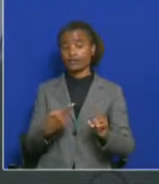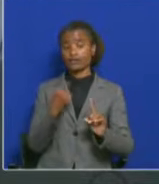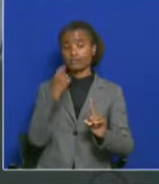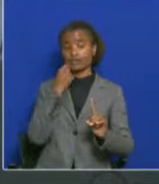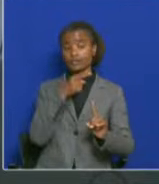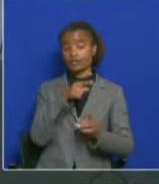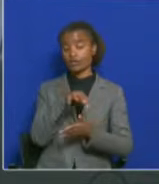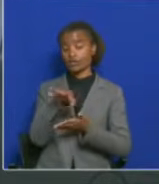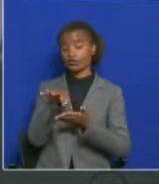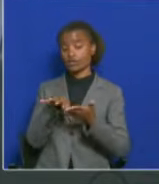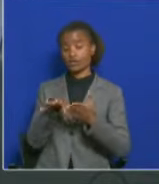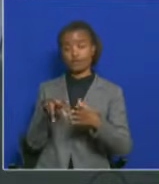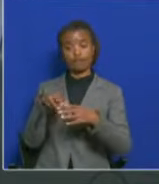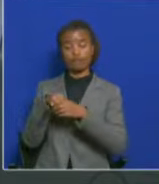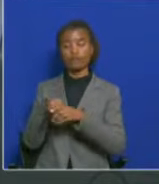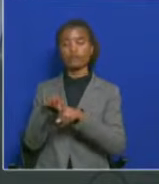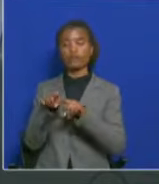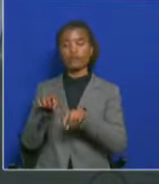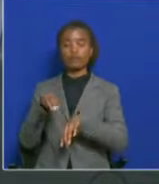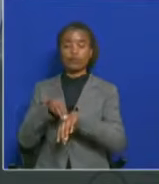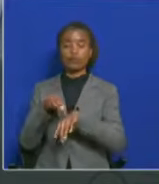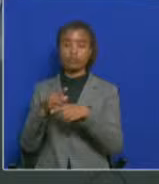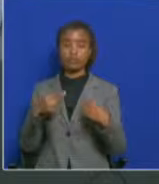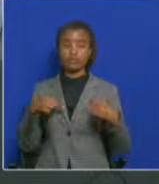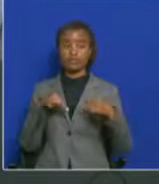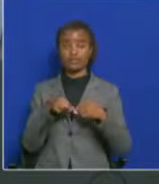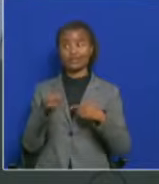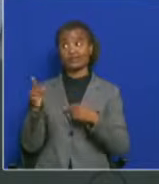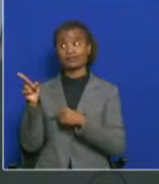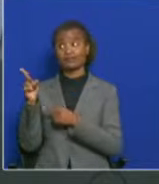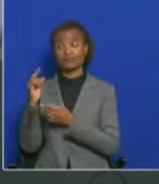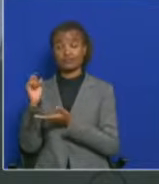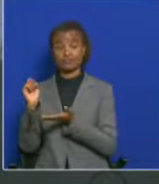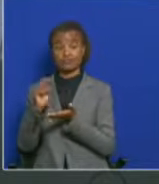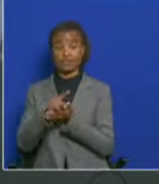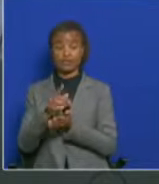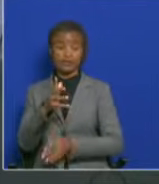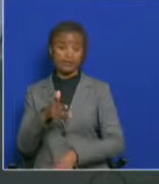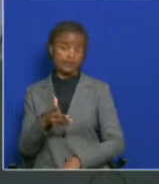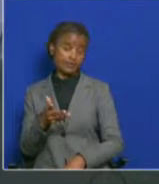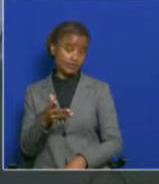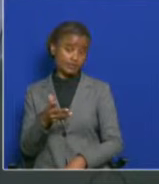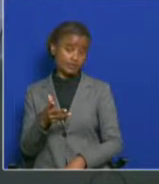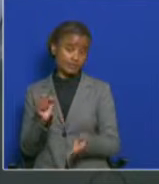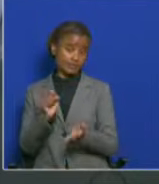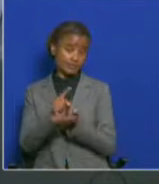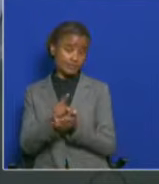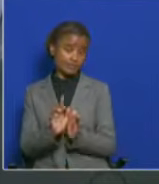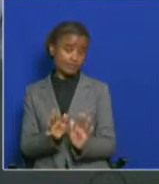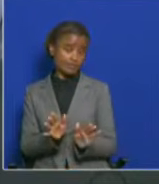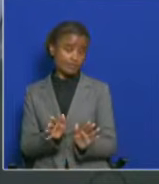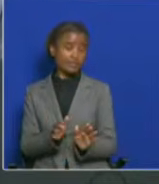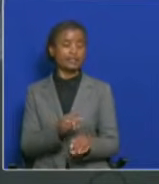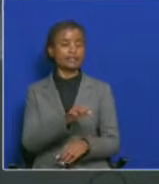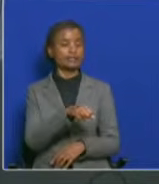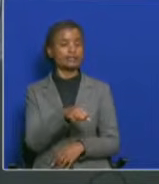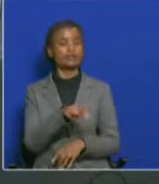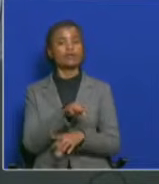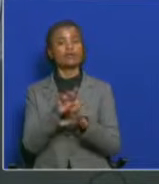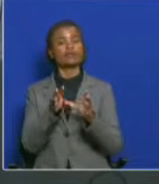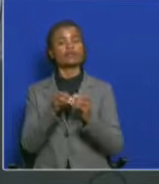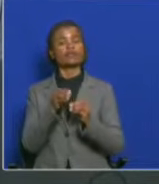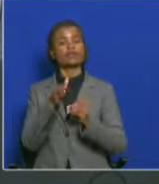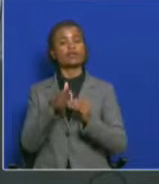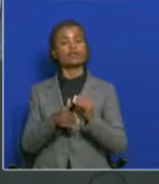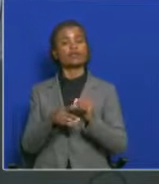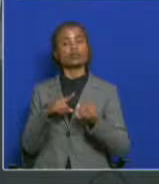And Yes. then the response from General Khan. Yes. It seems to me that that's where the whole thing ends, because they realize that they are not part